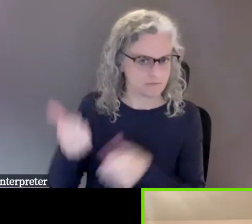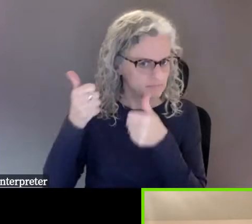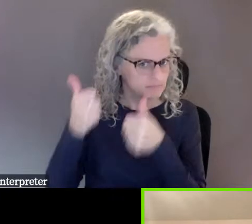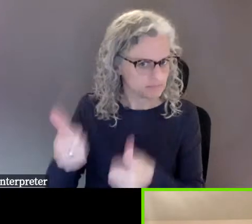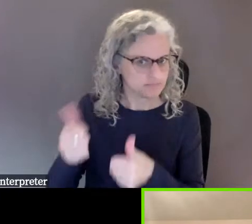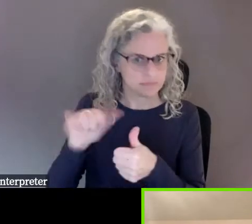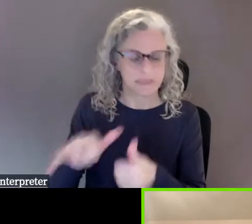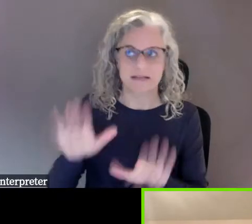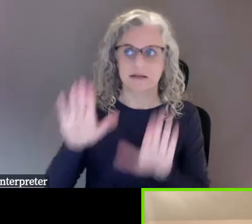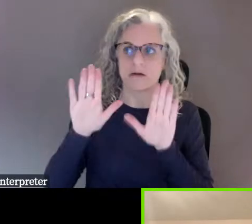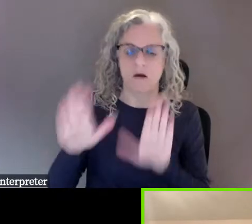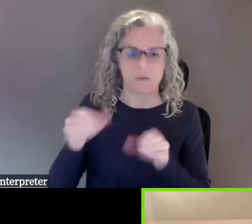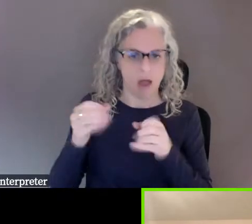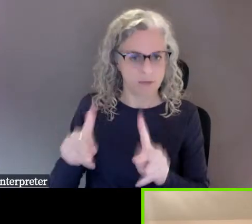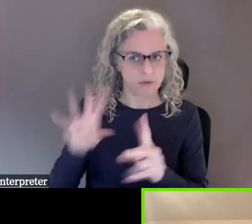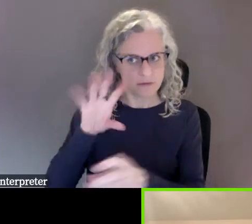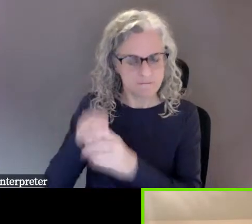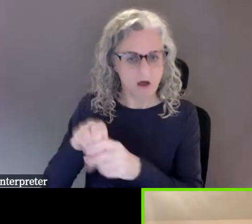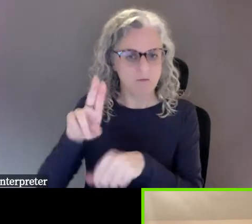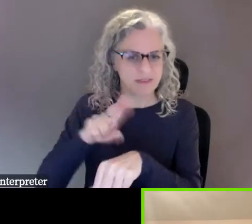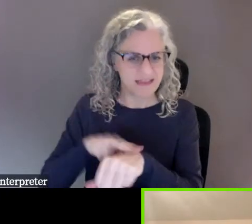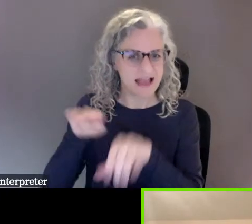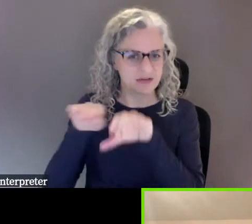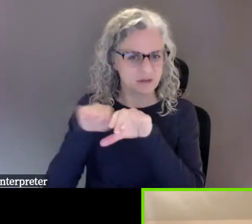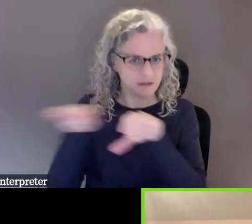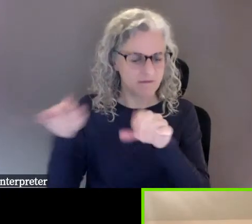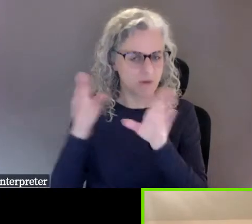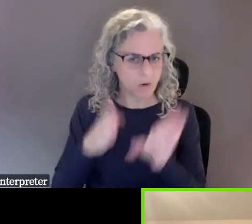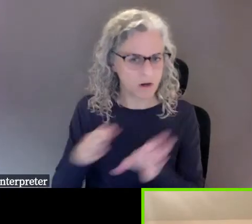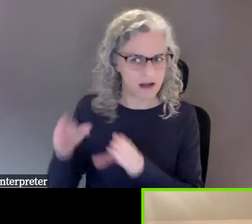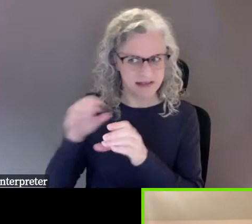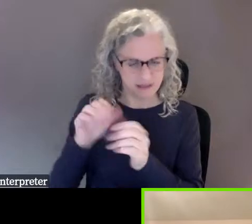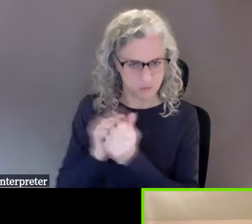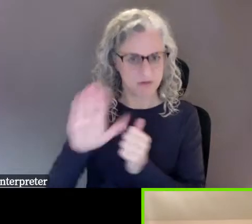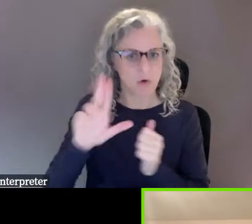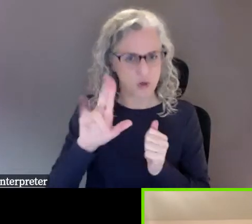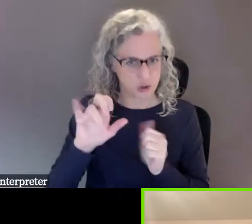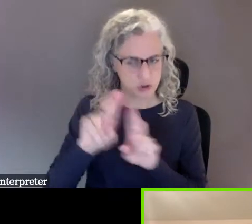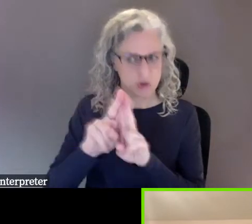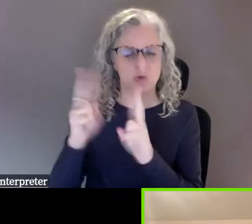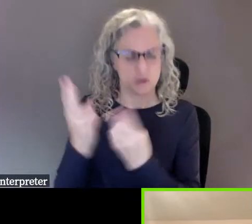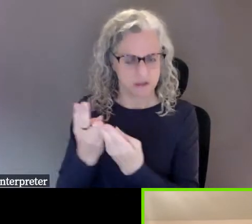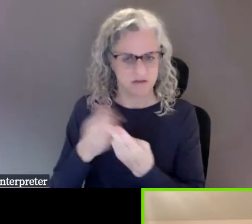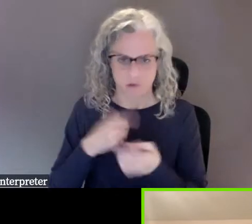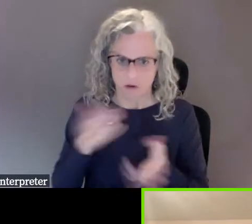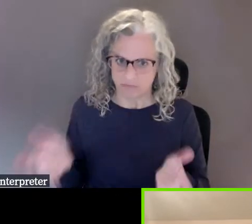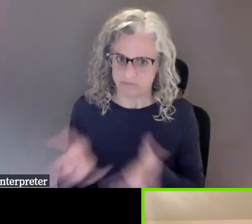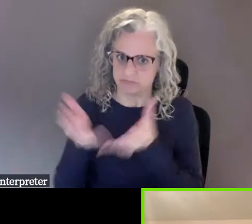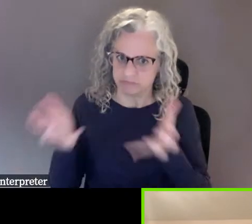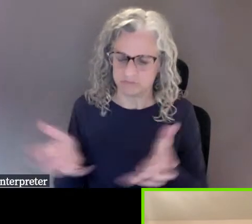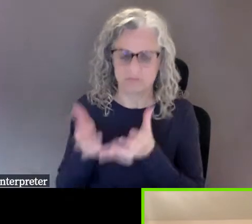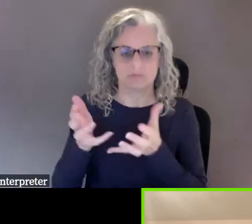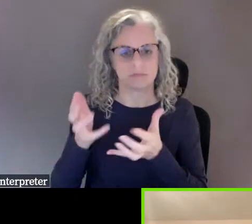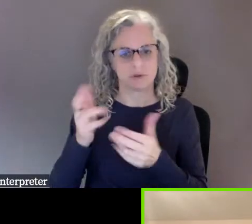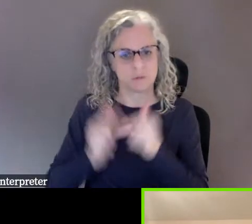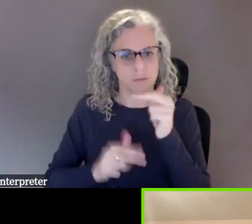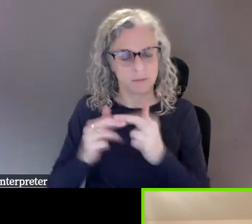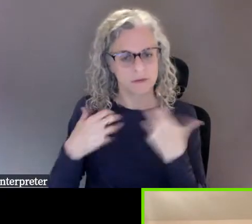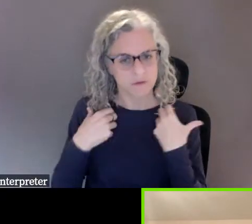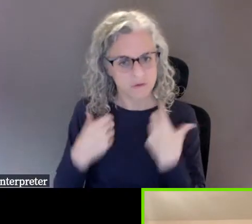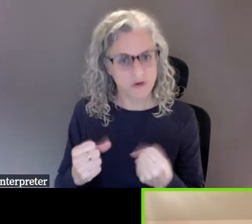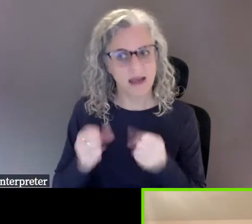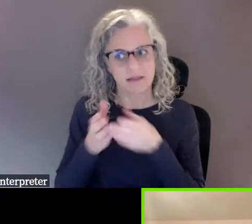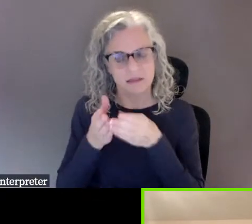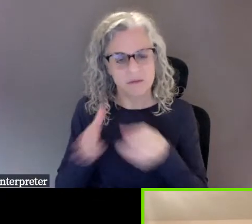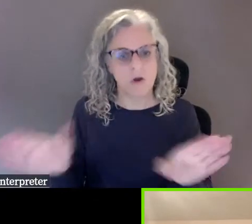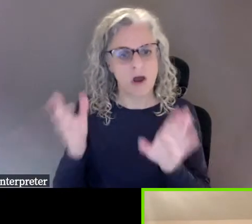to get involved in national organizing in your union that I would really recommend, like building strength and building the broader reform movement